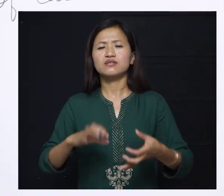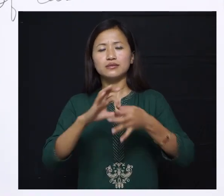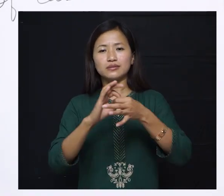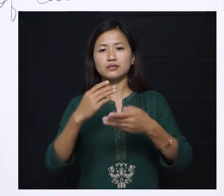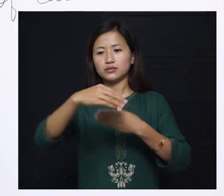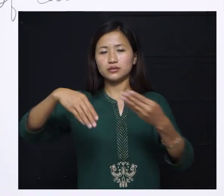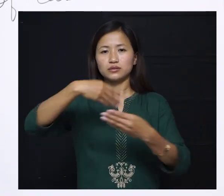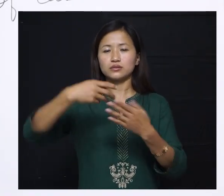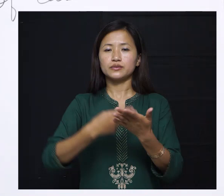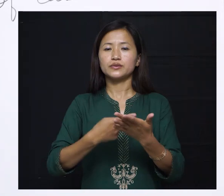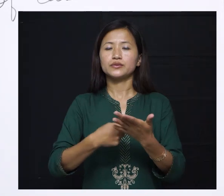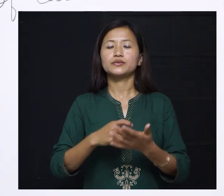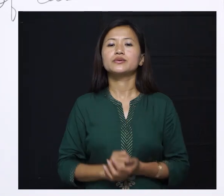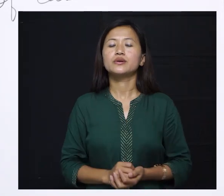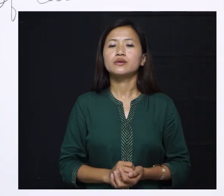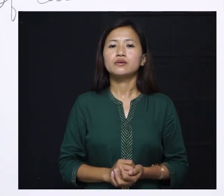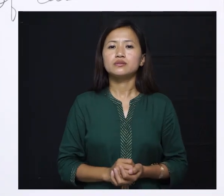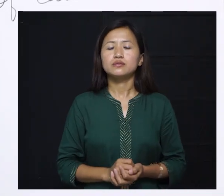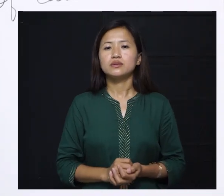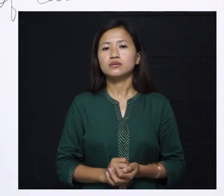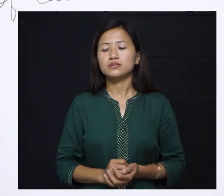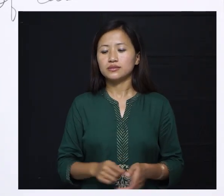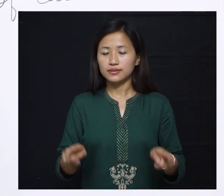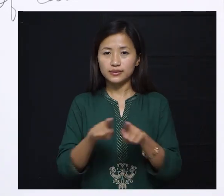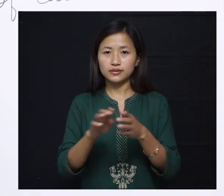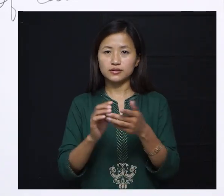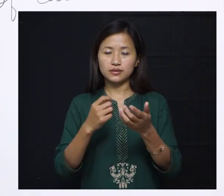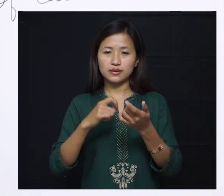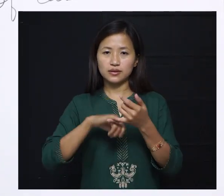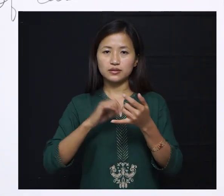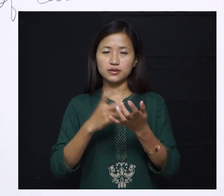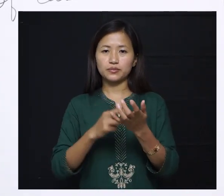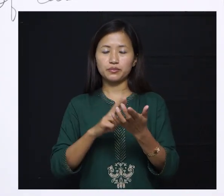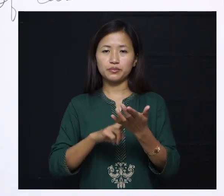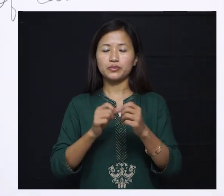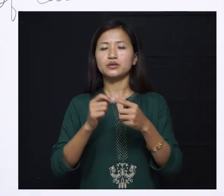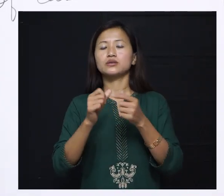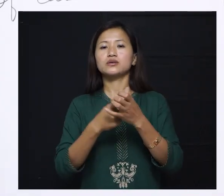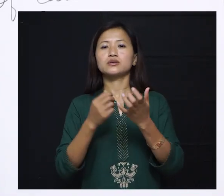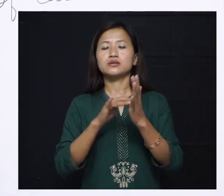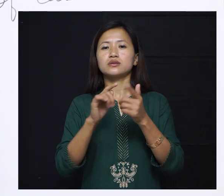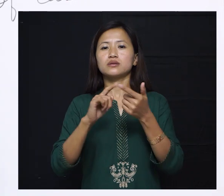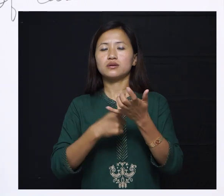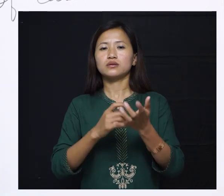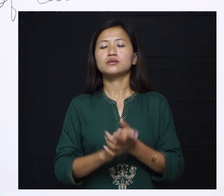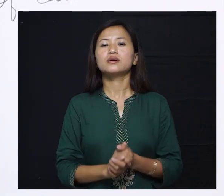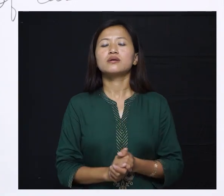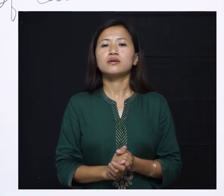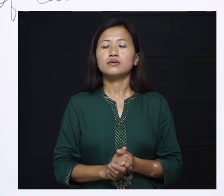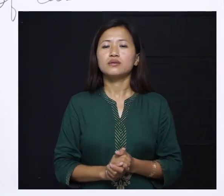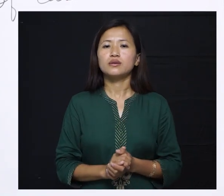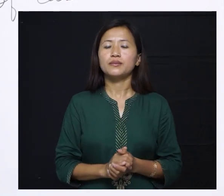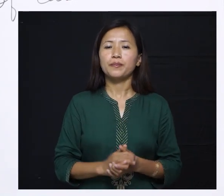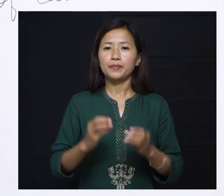with the other countries. And also there were trading towns like Kasim Bazar in Bengal, which was also known as the major